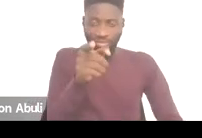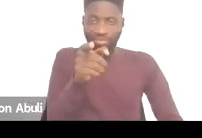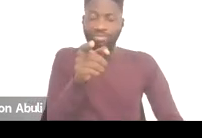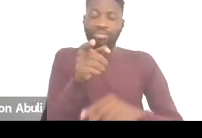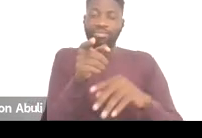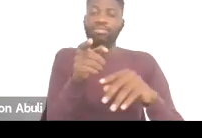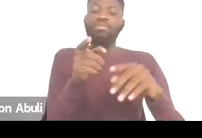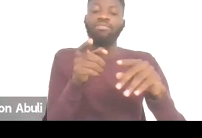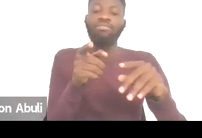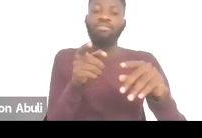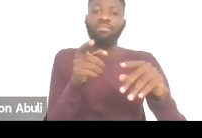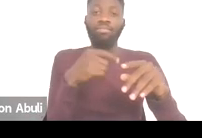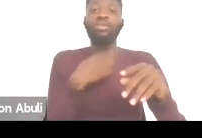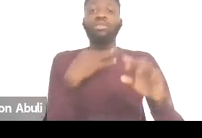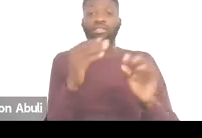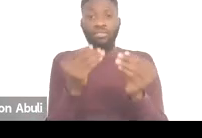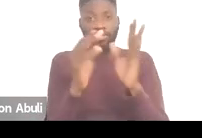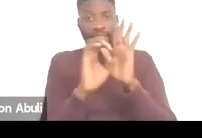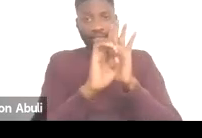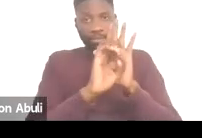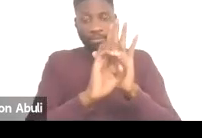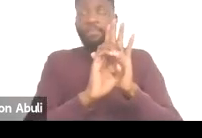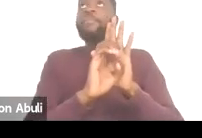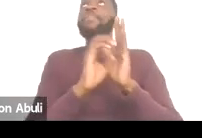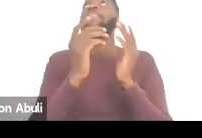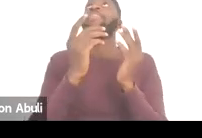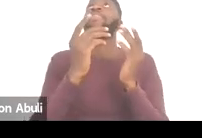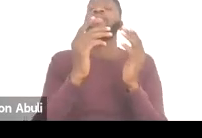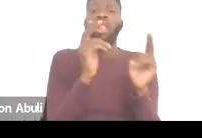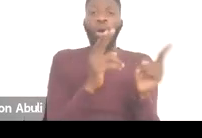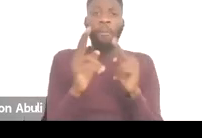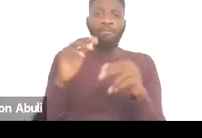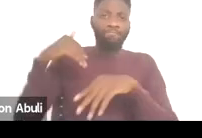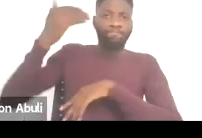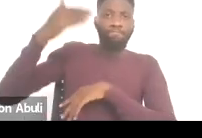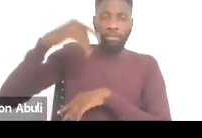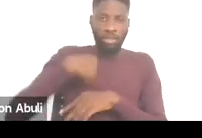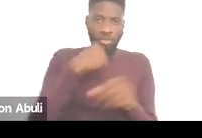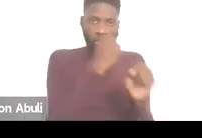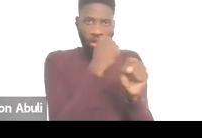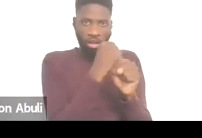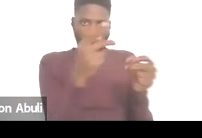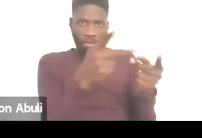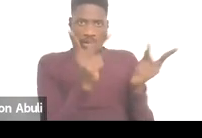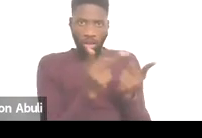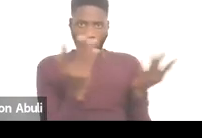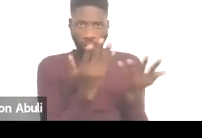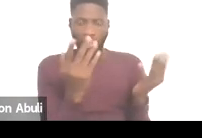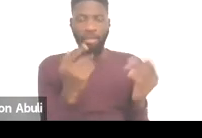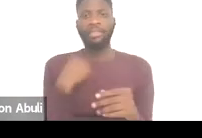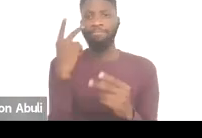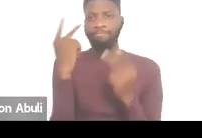an example. On a daily basis, where I currently work, I see more